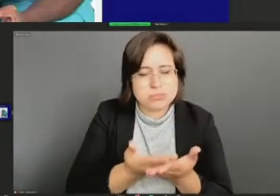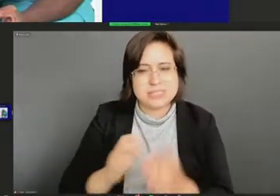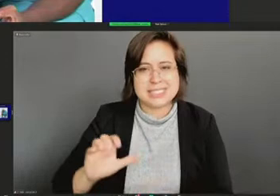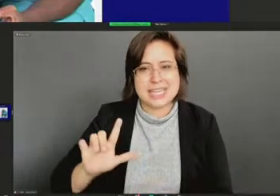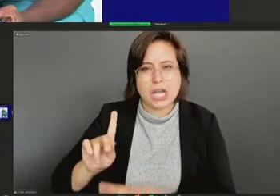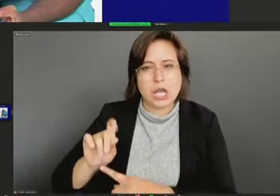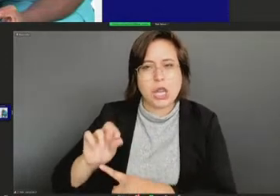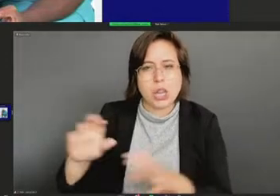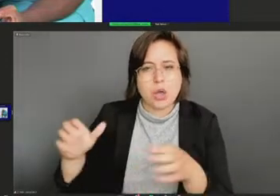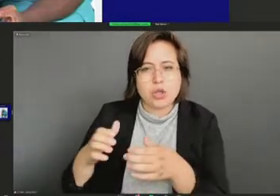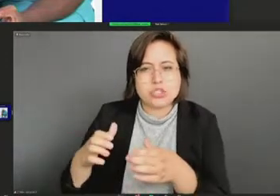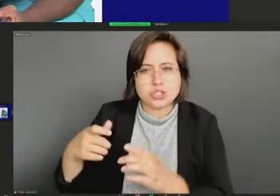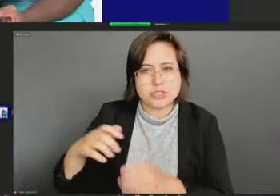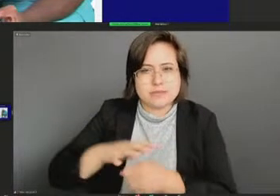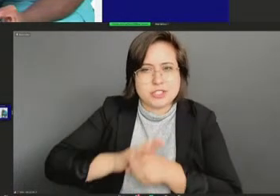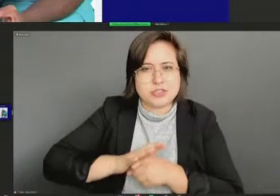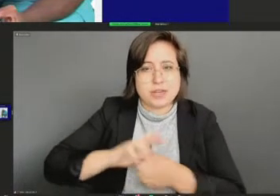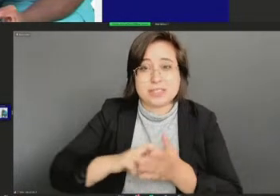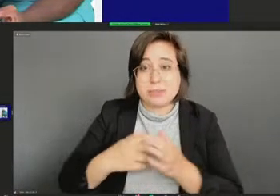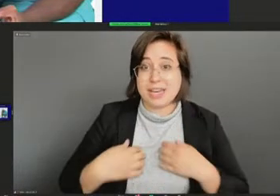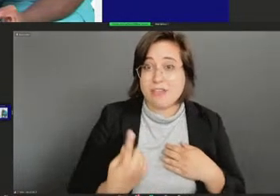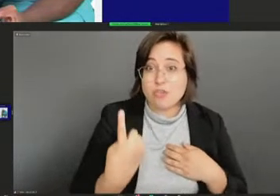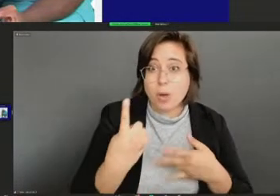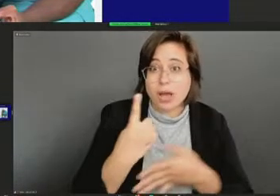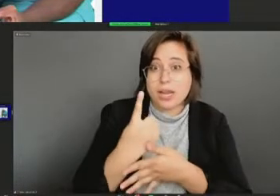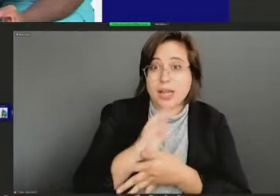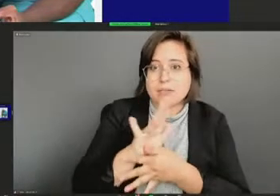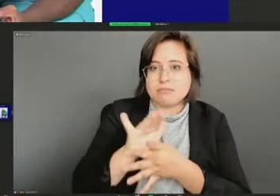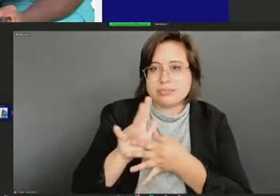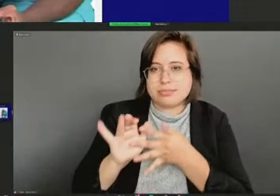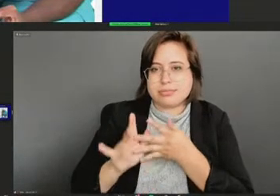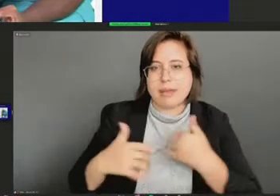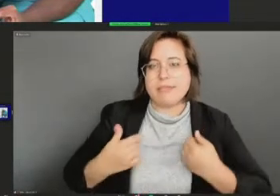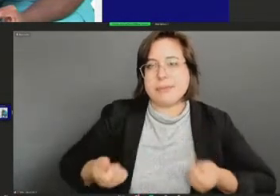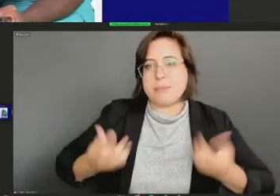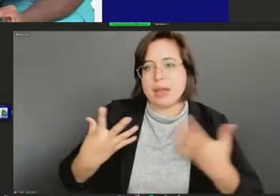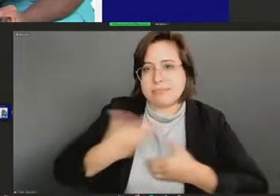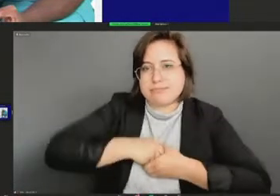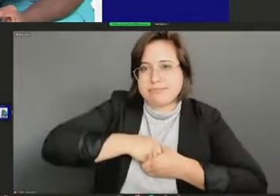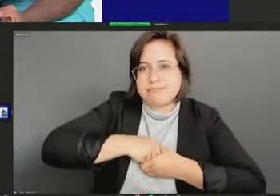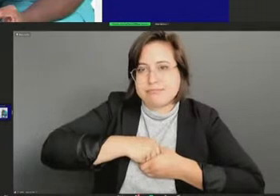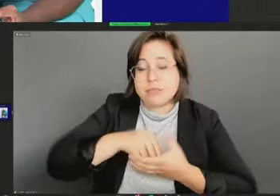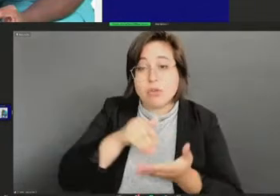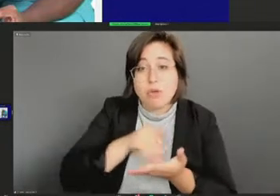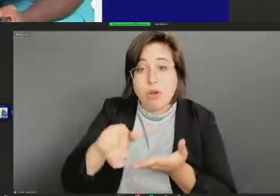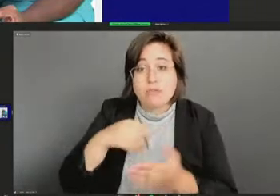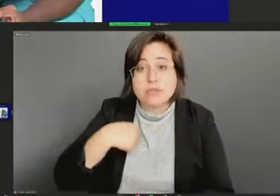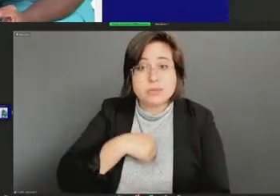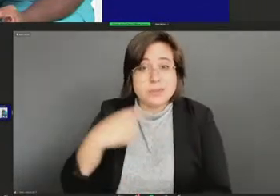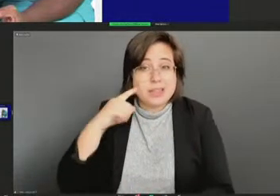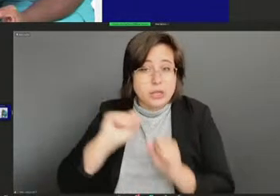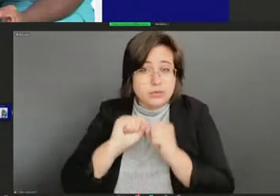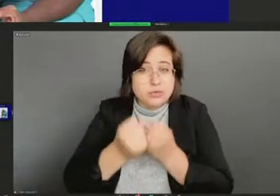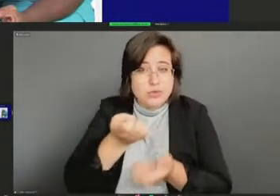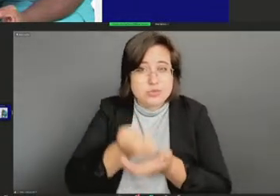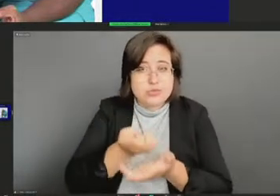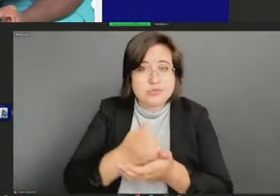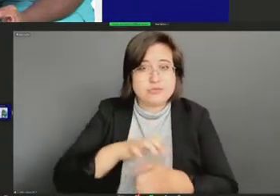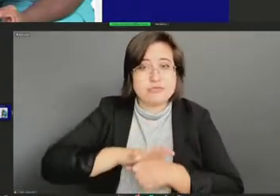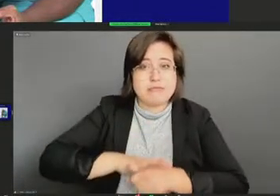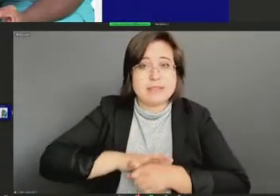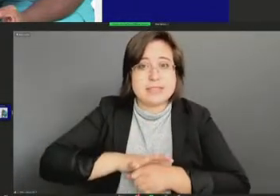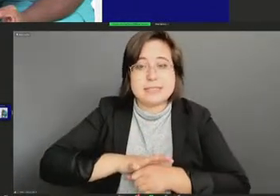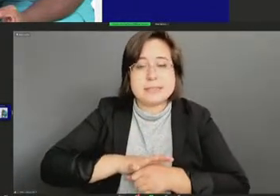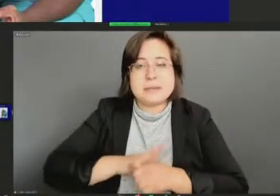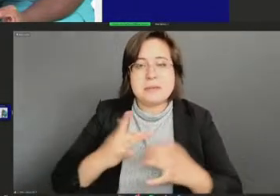stresses, that if they have one, they have multiple ones. And oftentimes we think of the psychosocial and economic stressors, and we don't